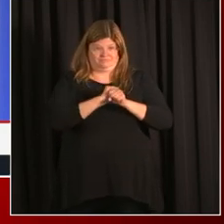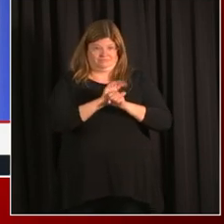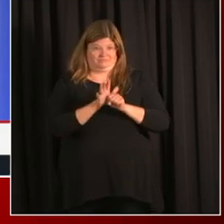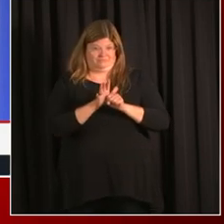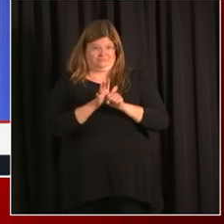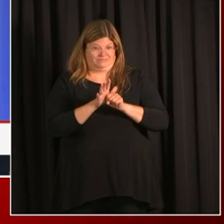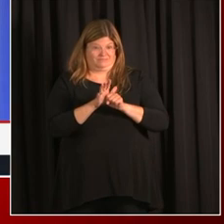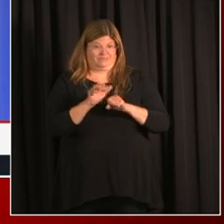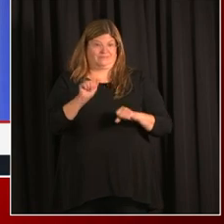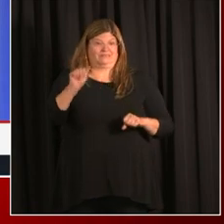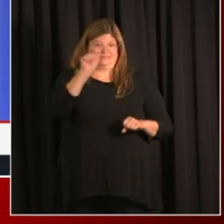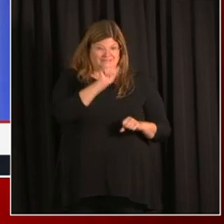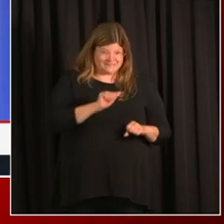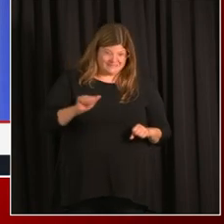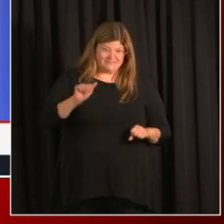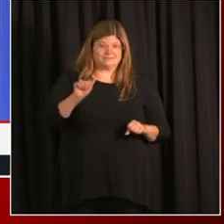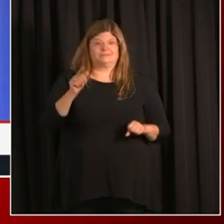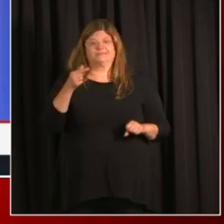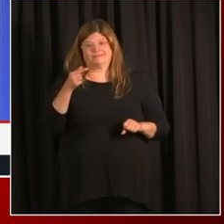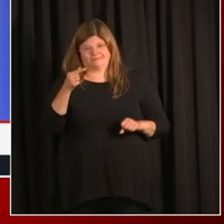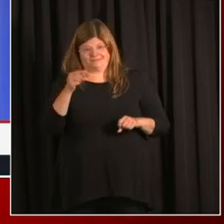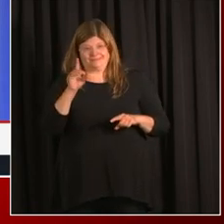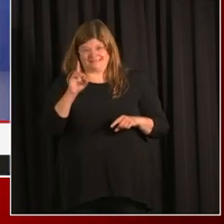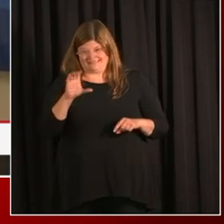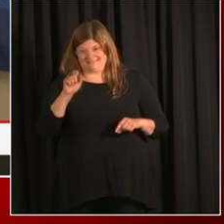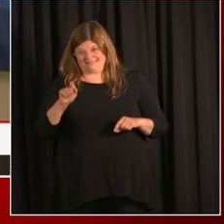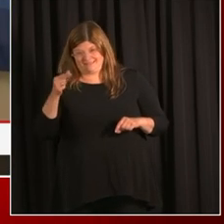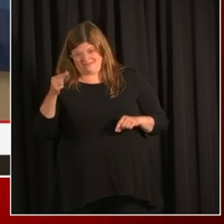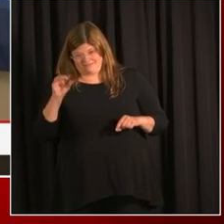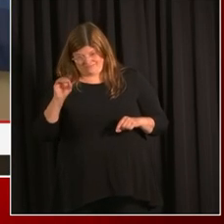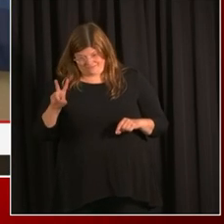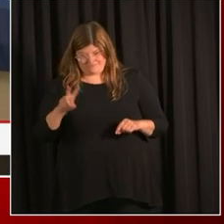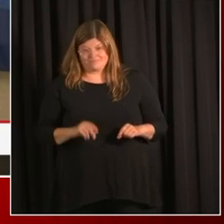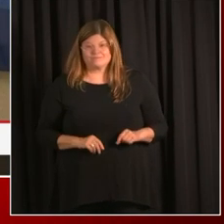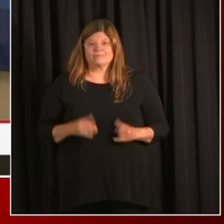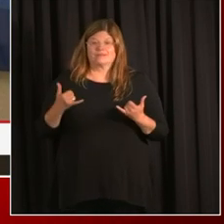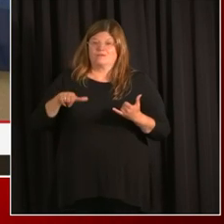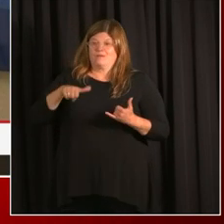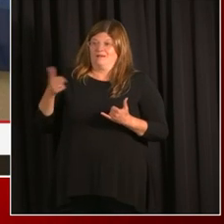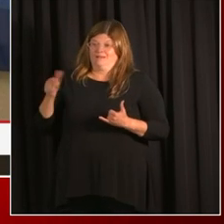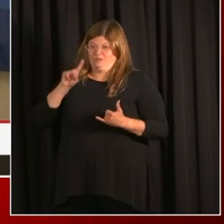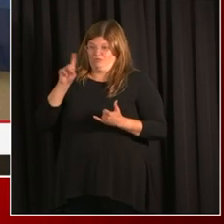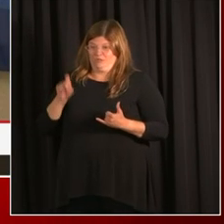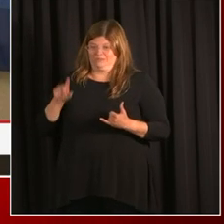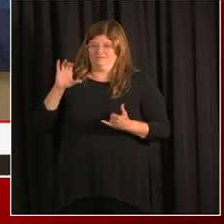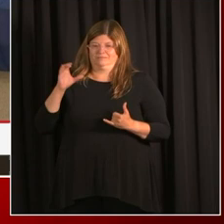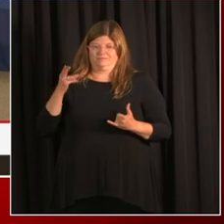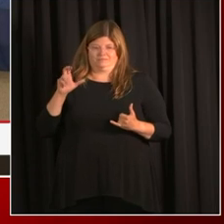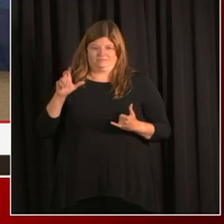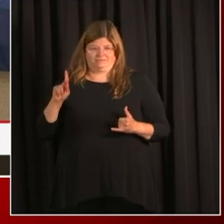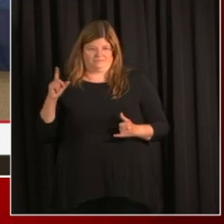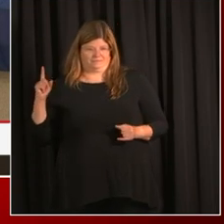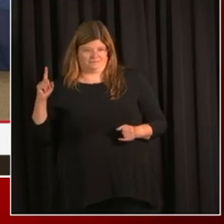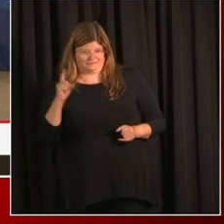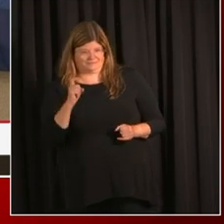coronavirus@dc.gov. Thank you, Dr. Nesbitt. We're going to go next to Chuck in Ward 2. Chuck, your line is unmuted.